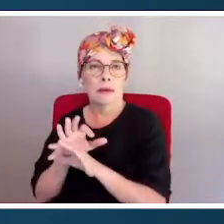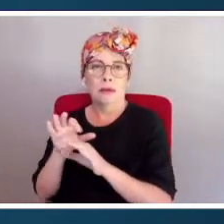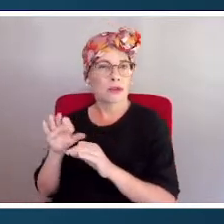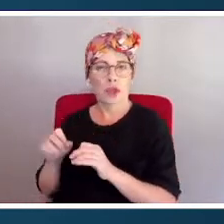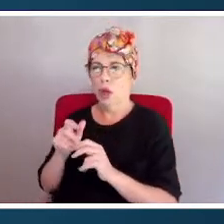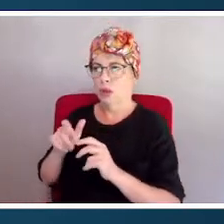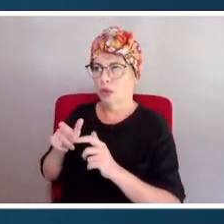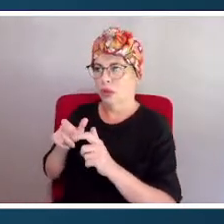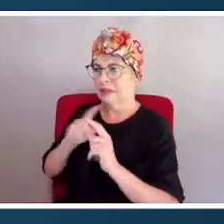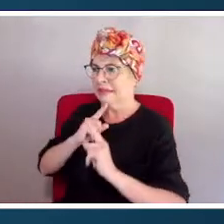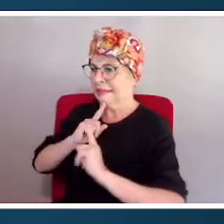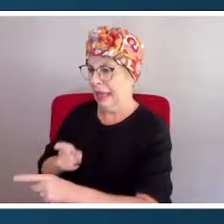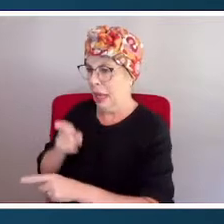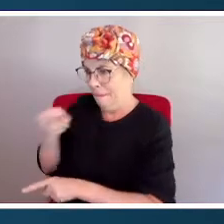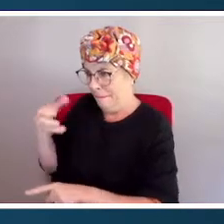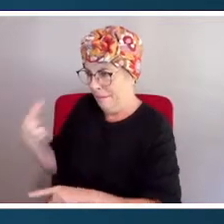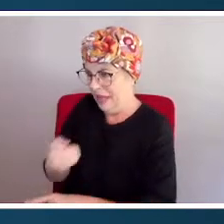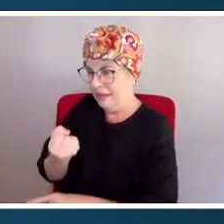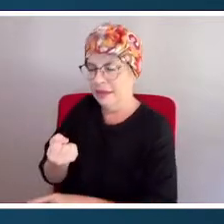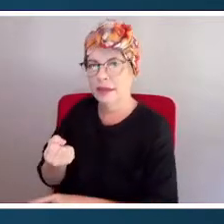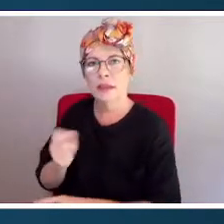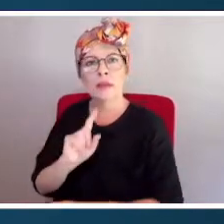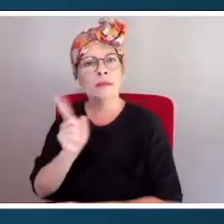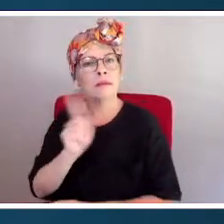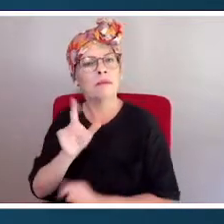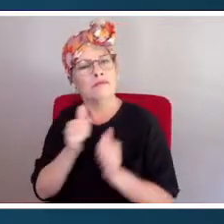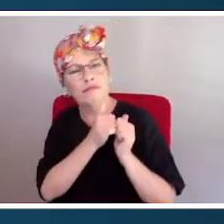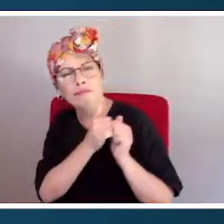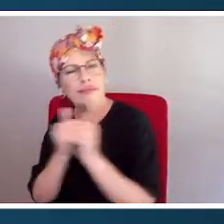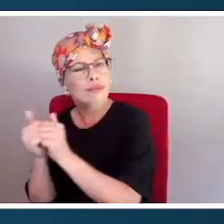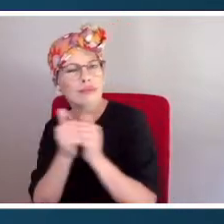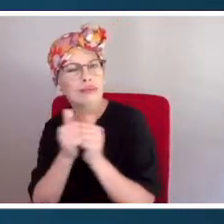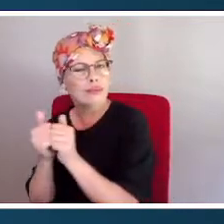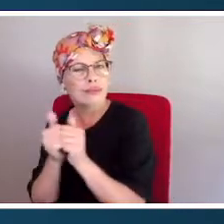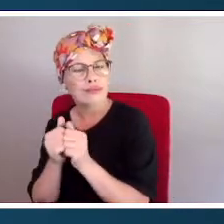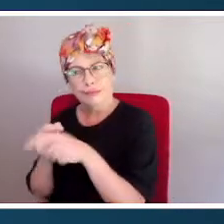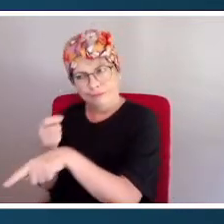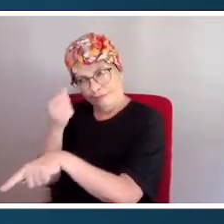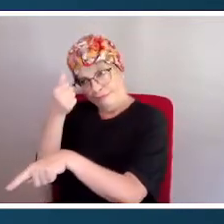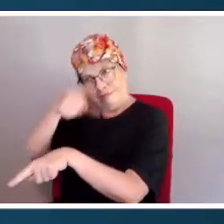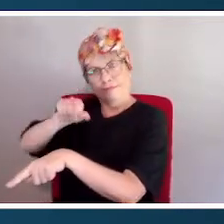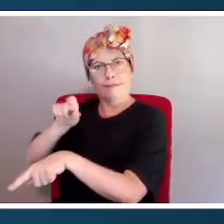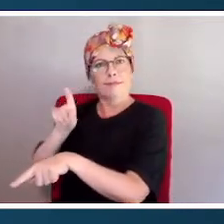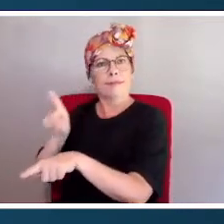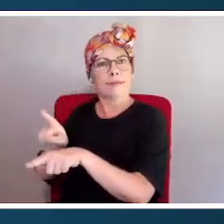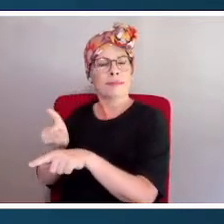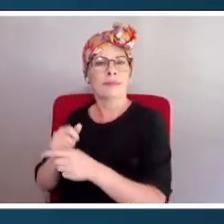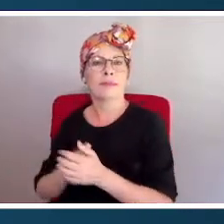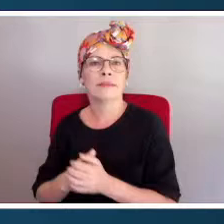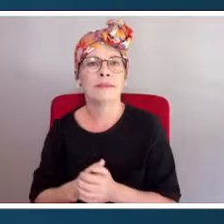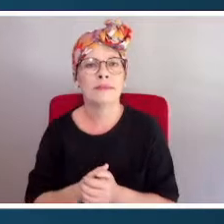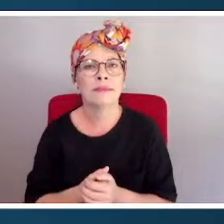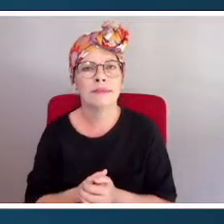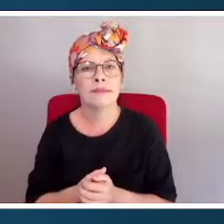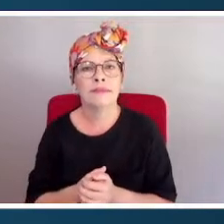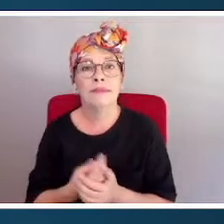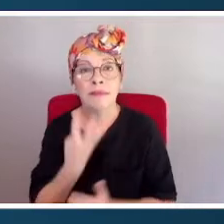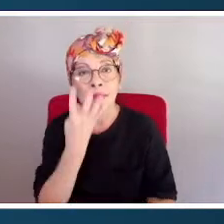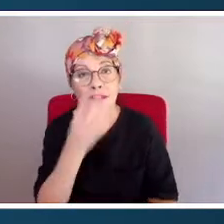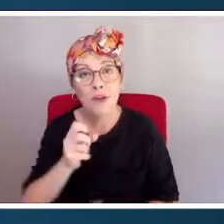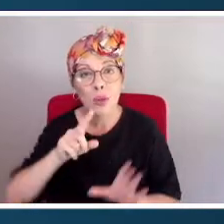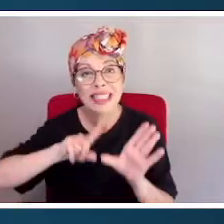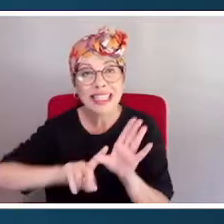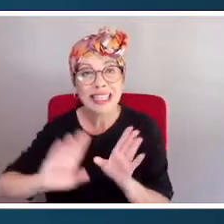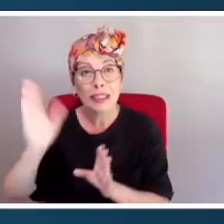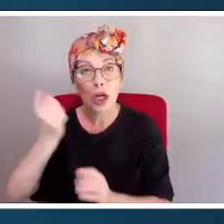Third, 4 decades ago, our parents actually knew that they were dealing with